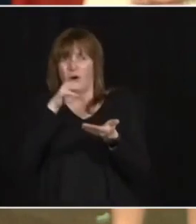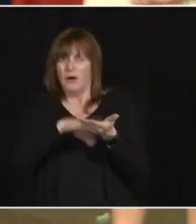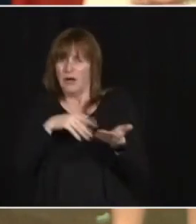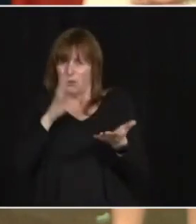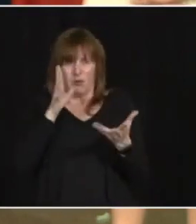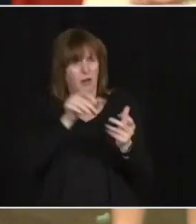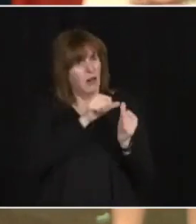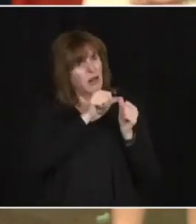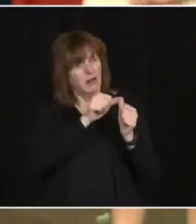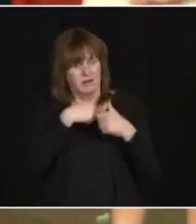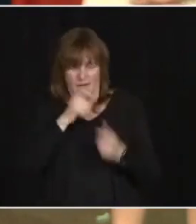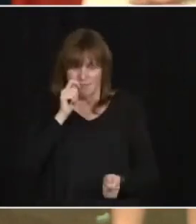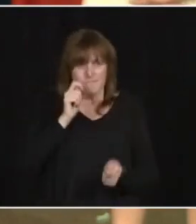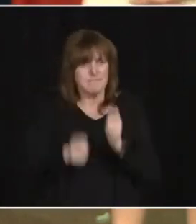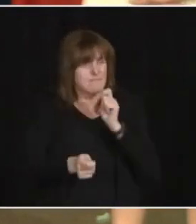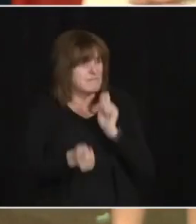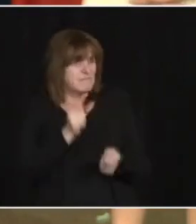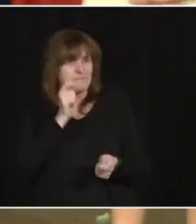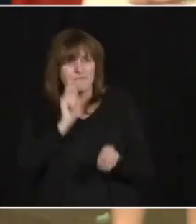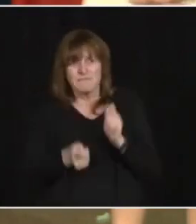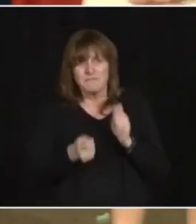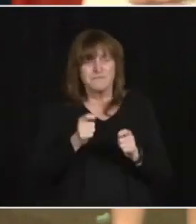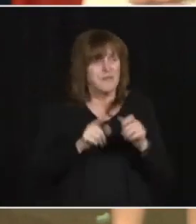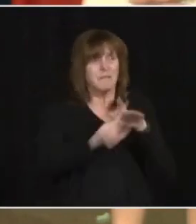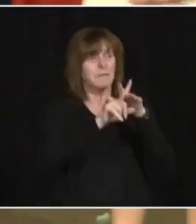changes as we see it coming.